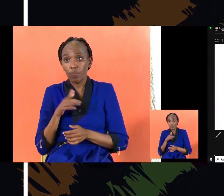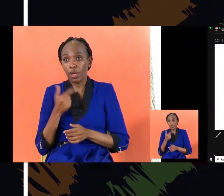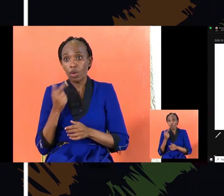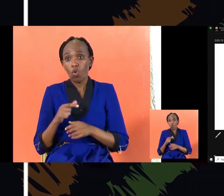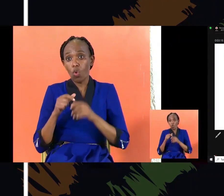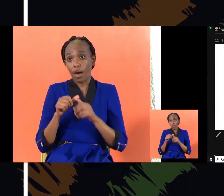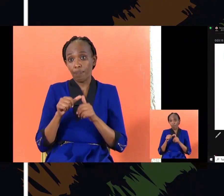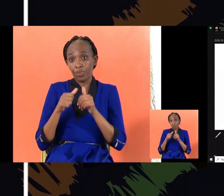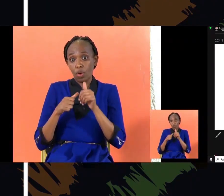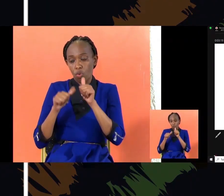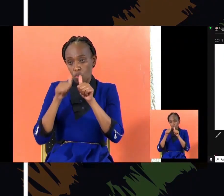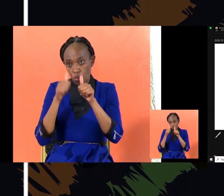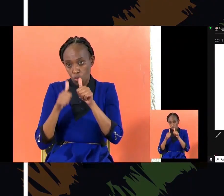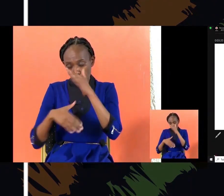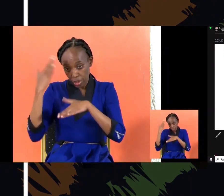competent. To